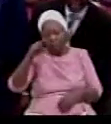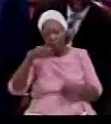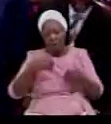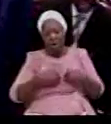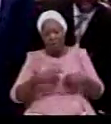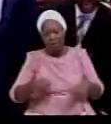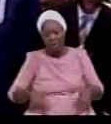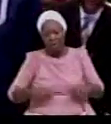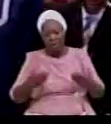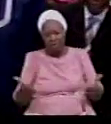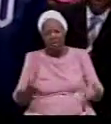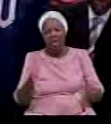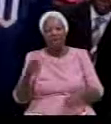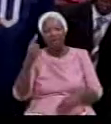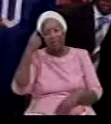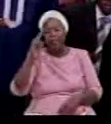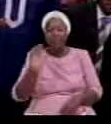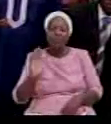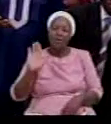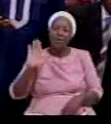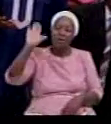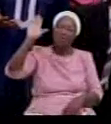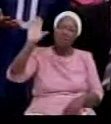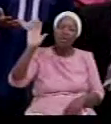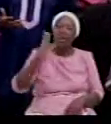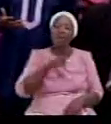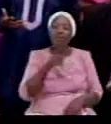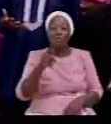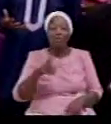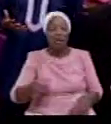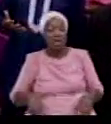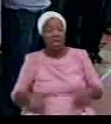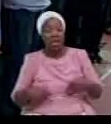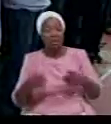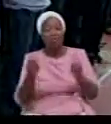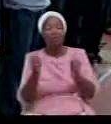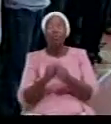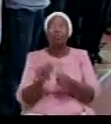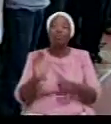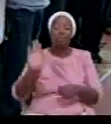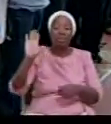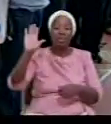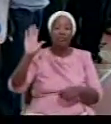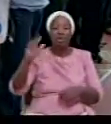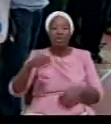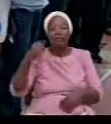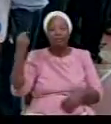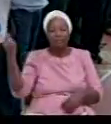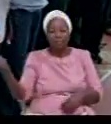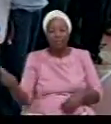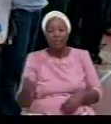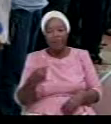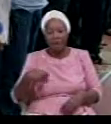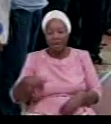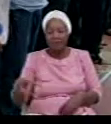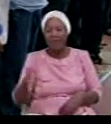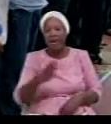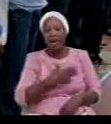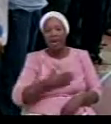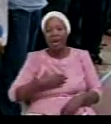lived here for him. You live with him forever